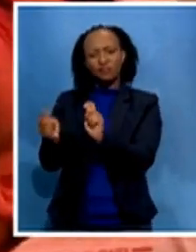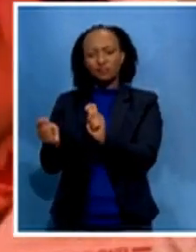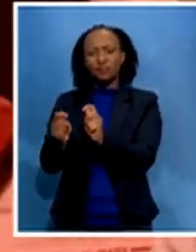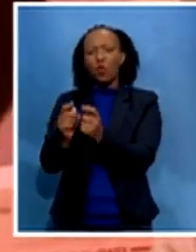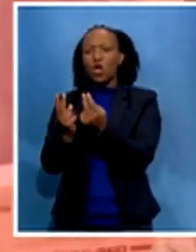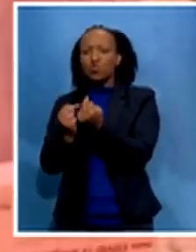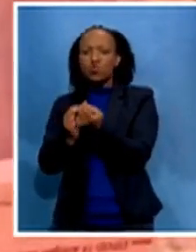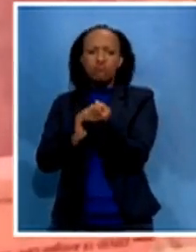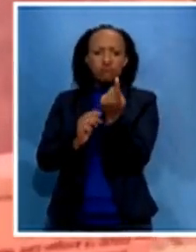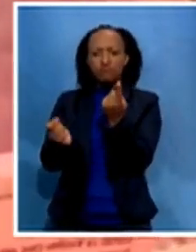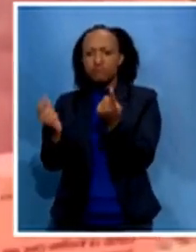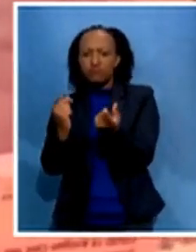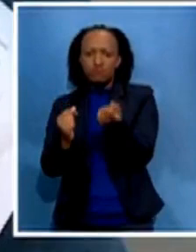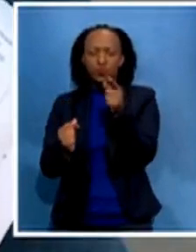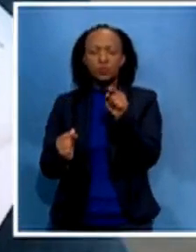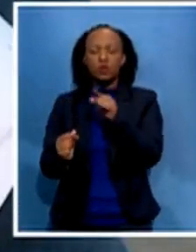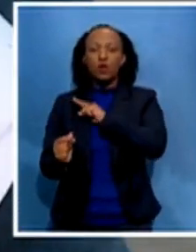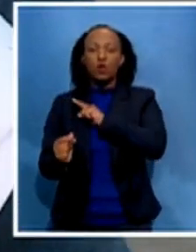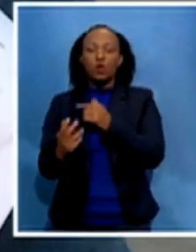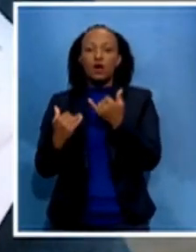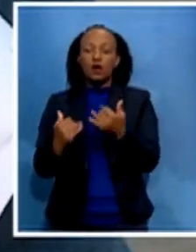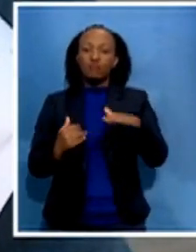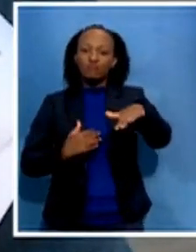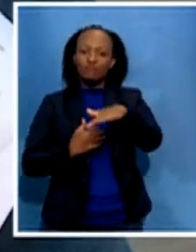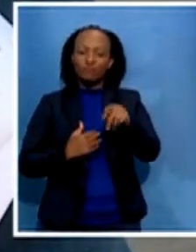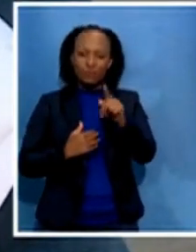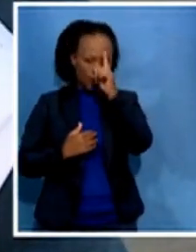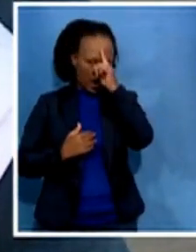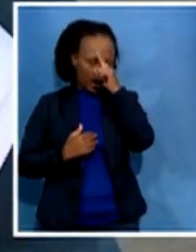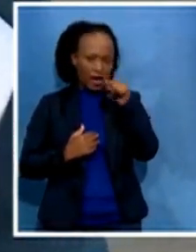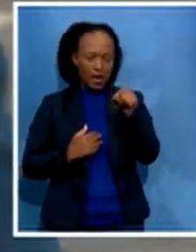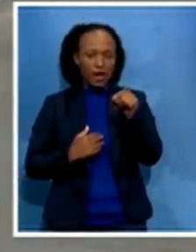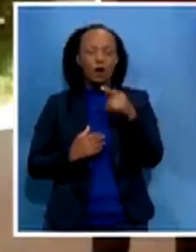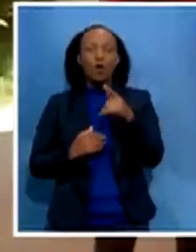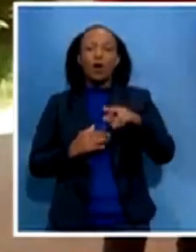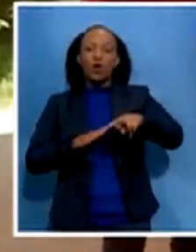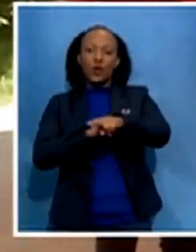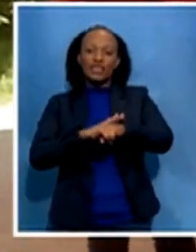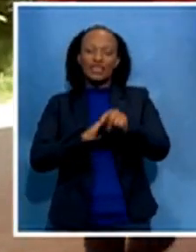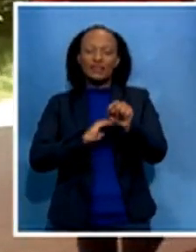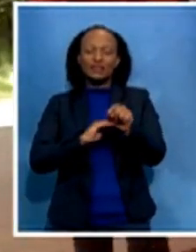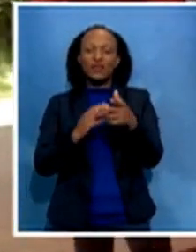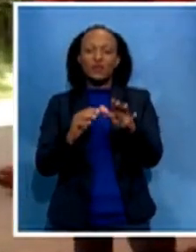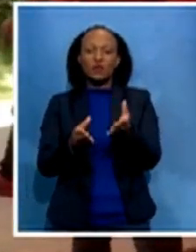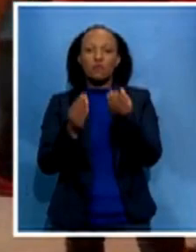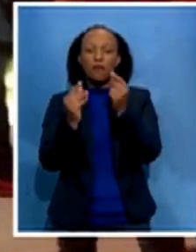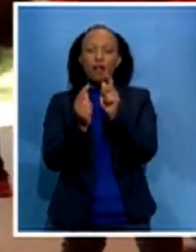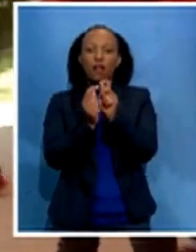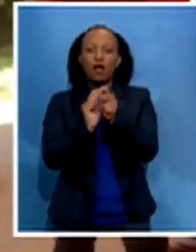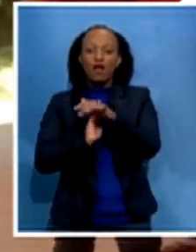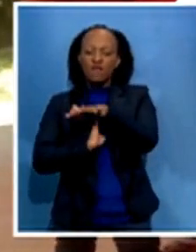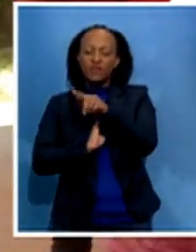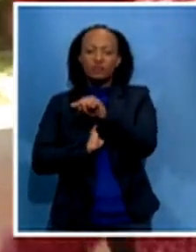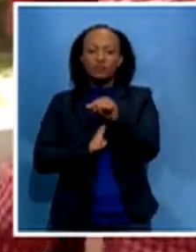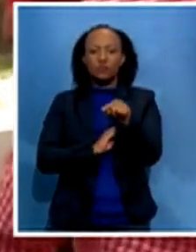state of Maharashtra, which is the country's worst hit region, the mutations were found in 15 to 20% of all the samples. The government